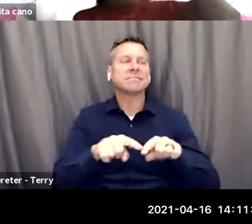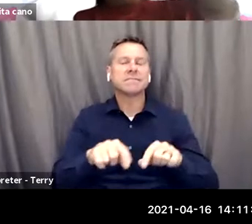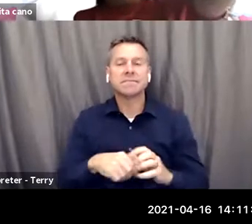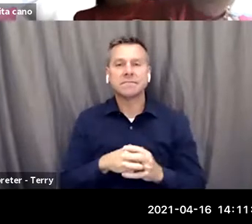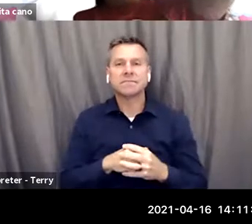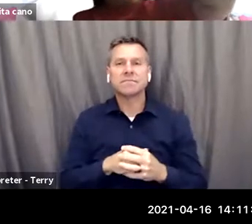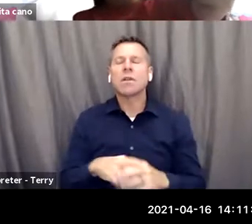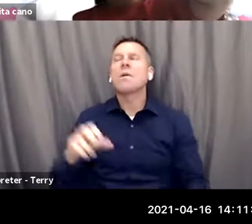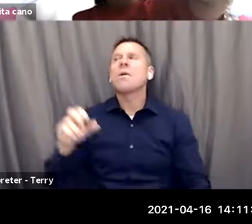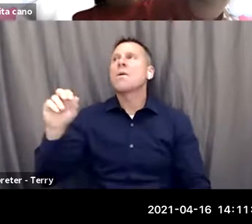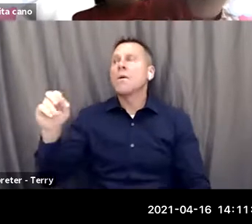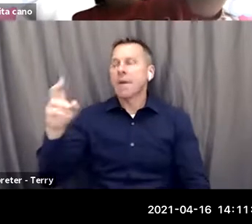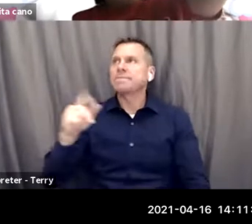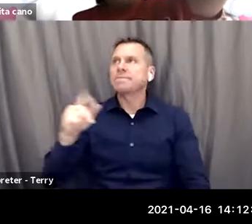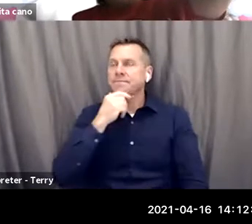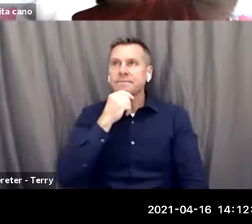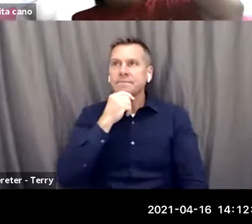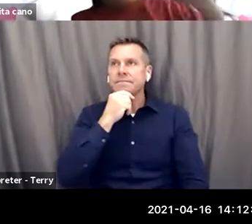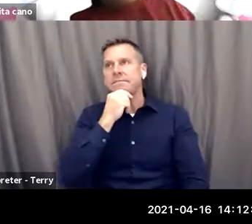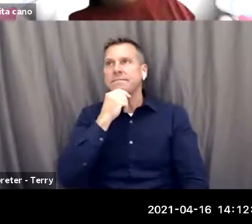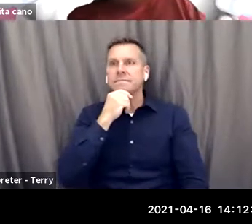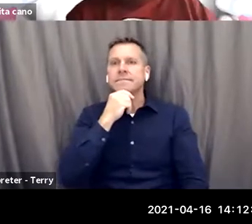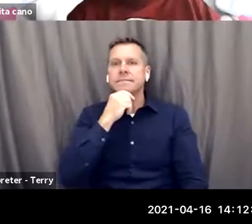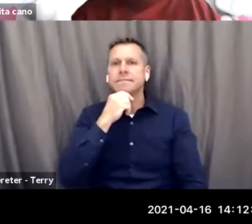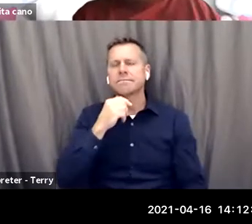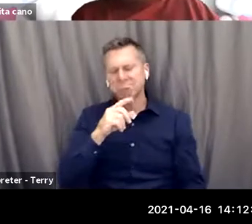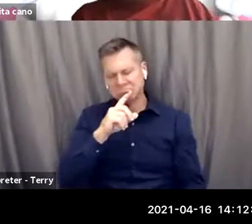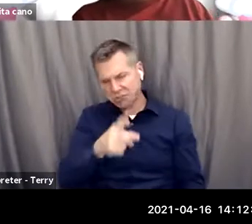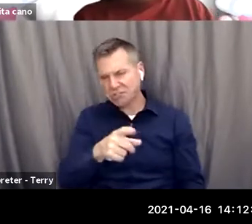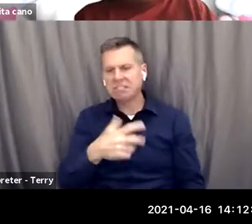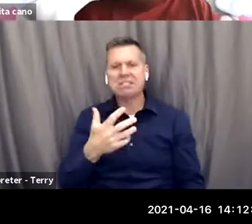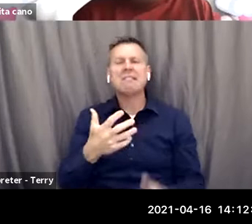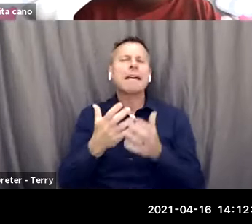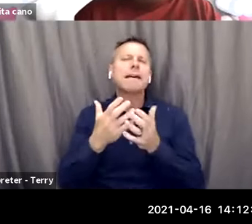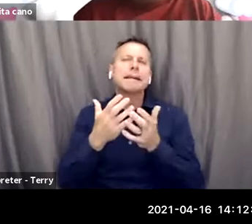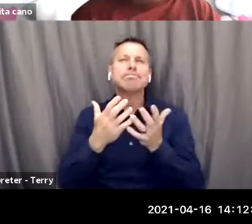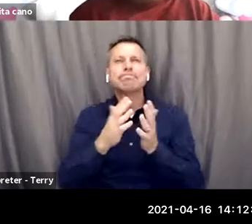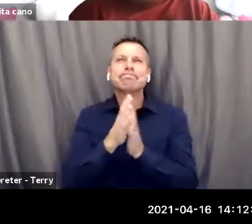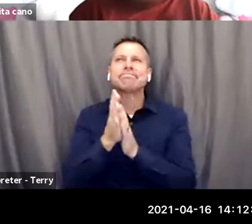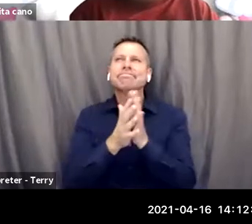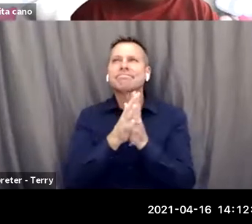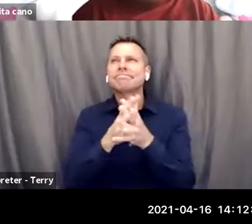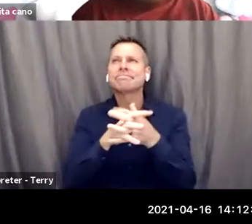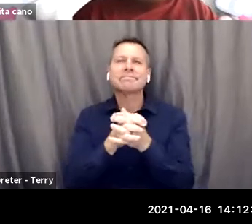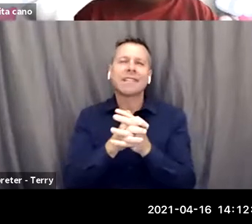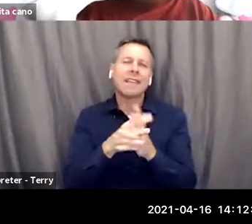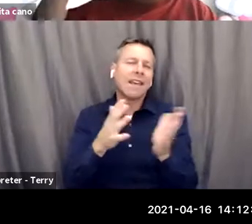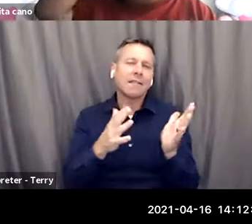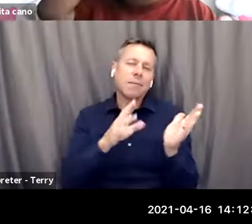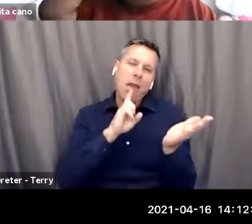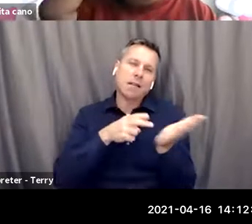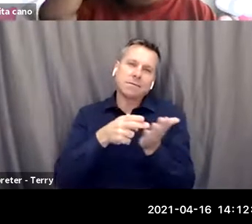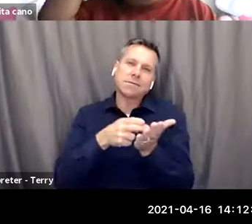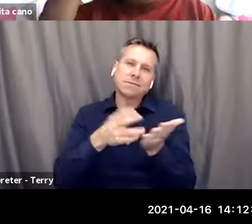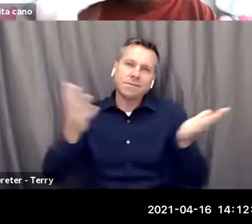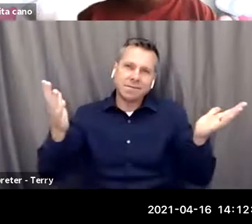Oh, okay. So sure. I mean, we have to be realistic, right? We've